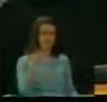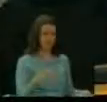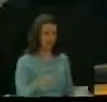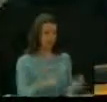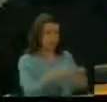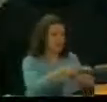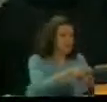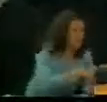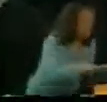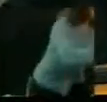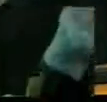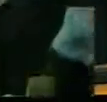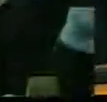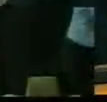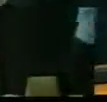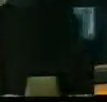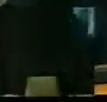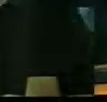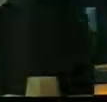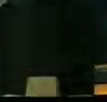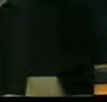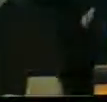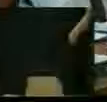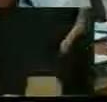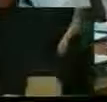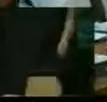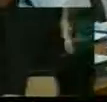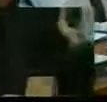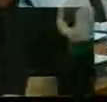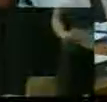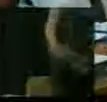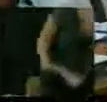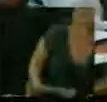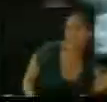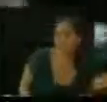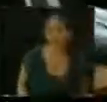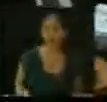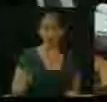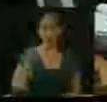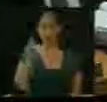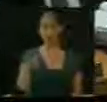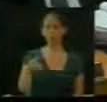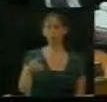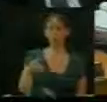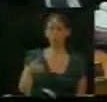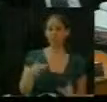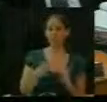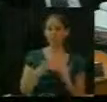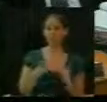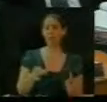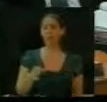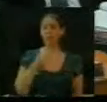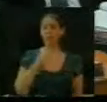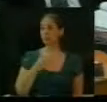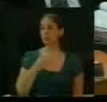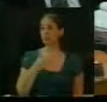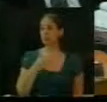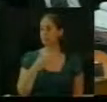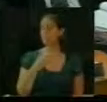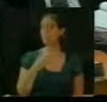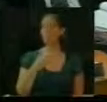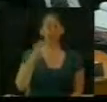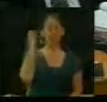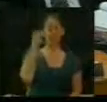Trammell. Commissioner Cate. Hey, Mr. Chairman. A question and a comment. Am I to understand that this would apply